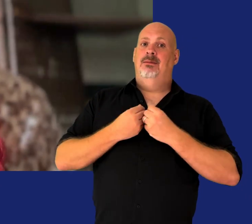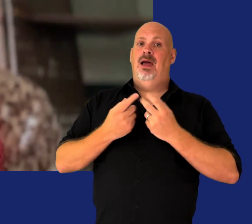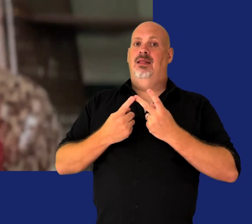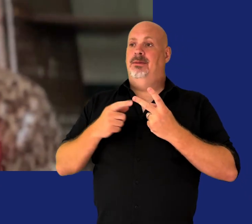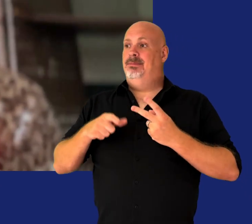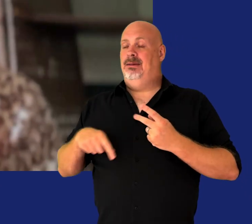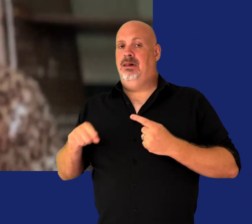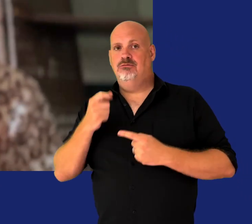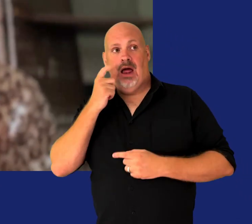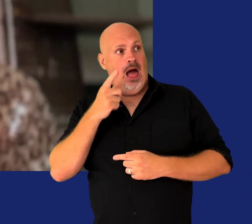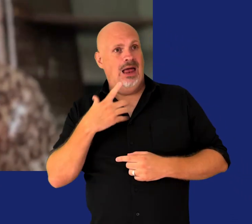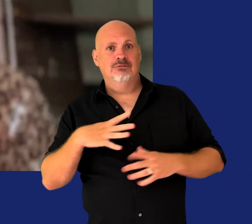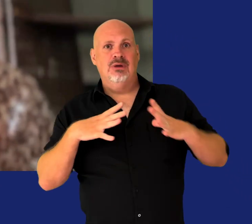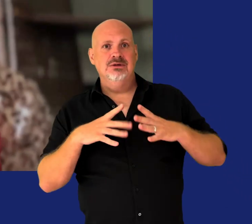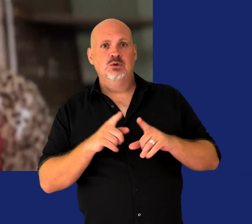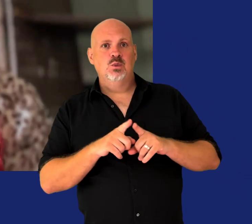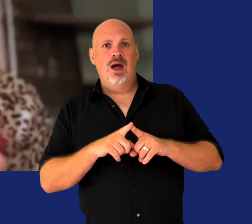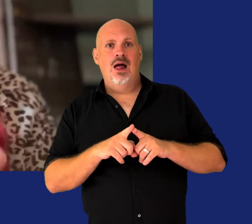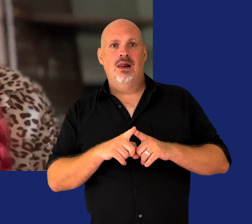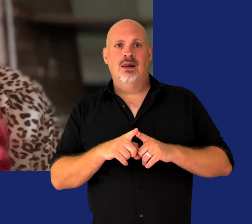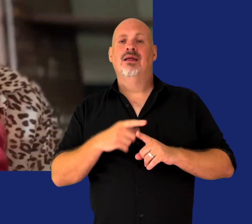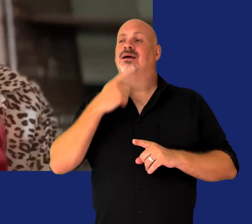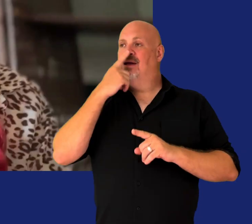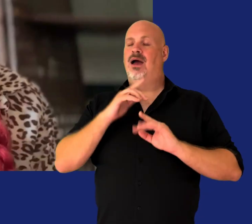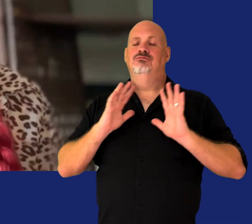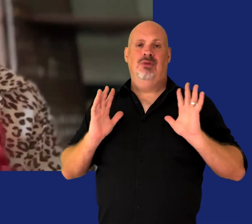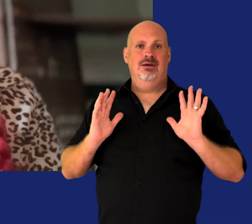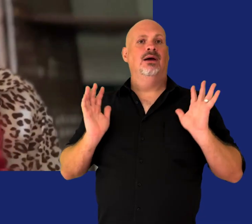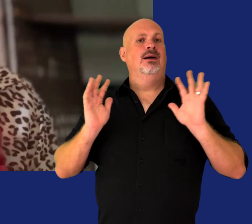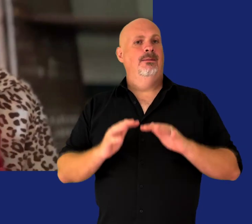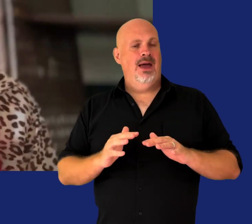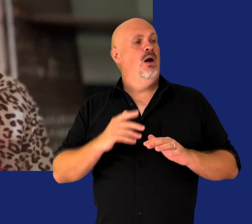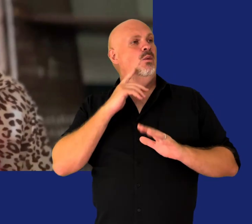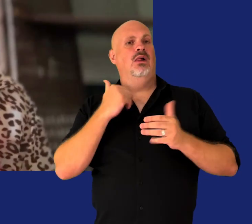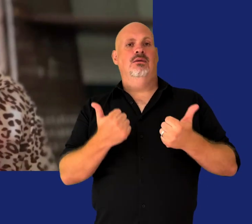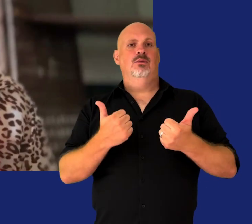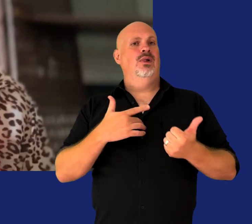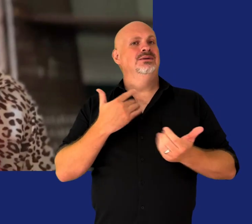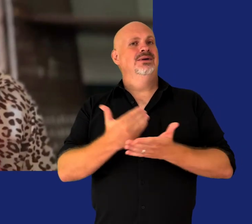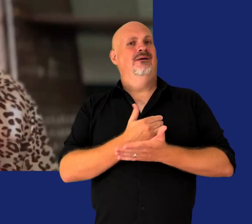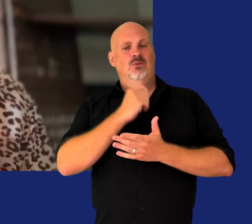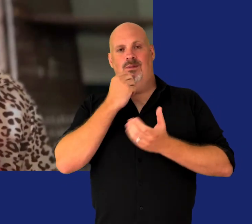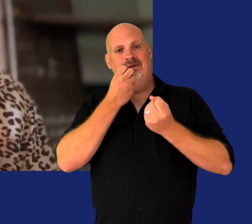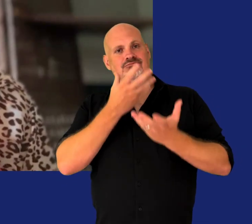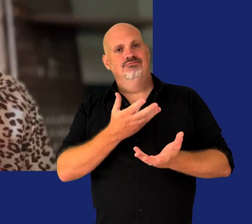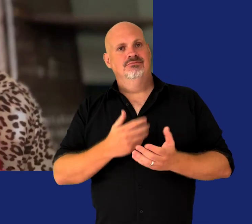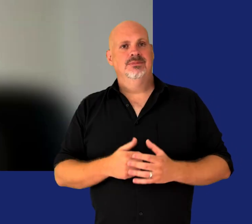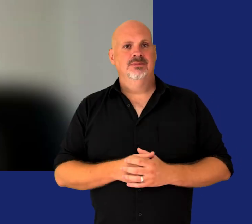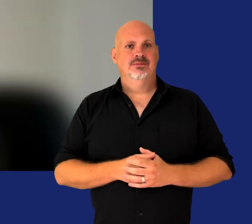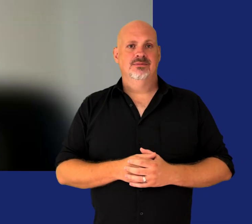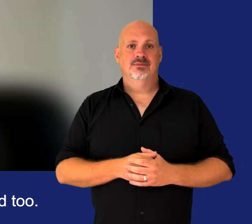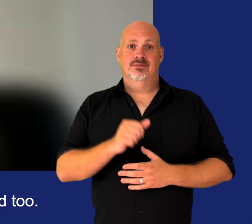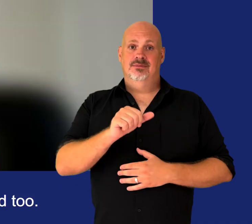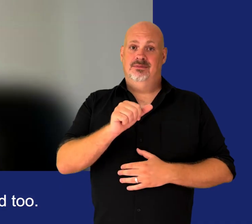other people realise that they need to rest. And then we can come back and it will be great and safe.